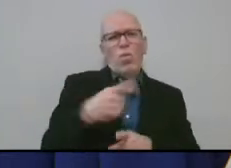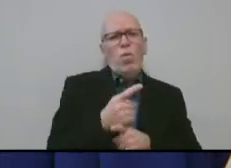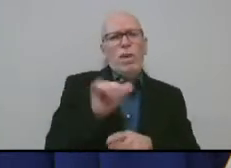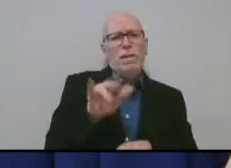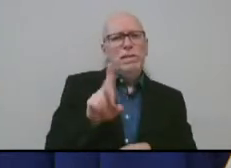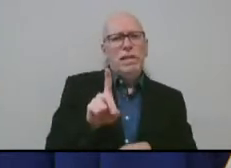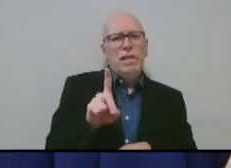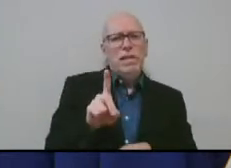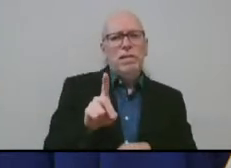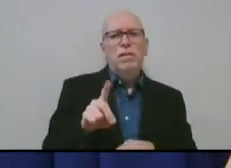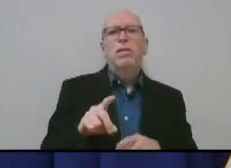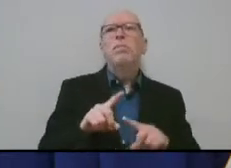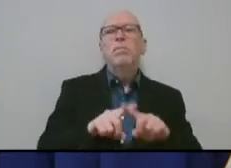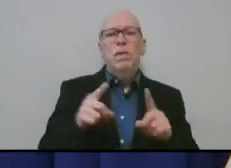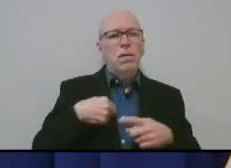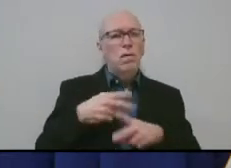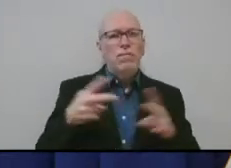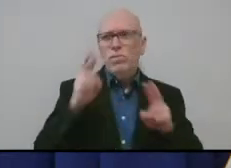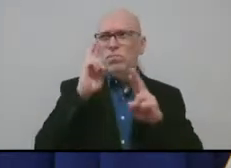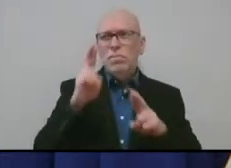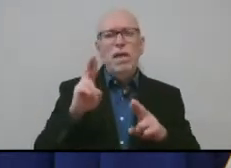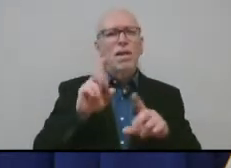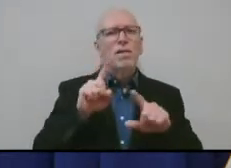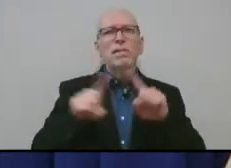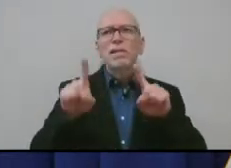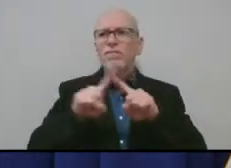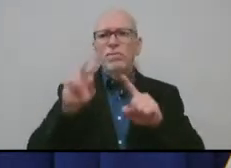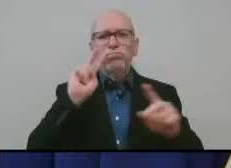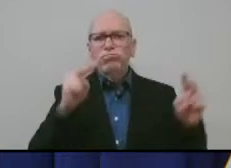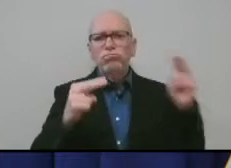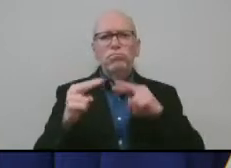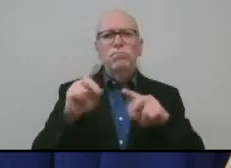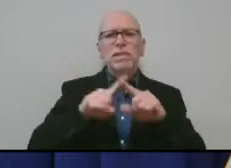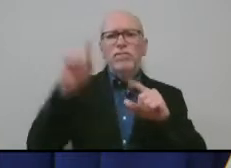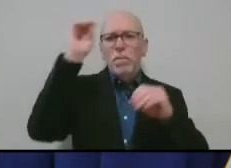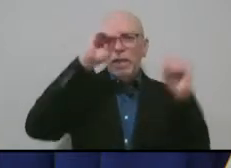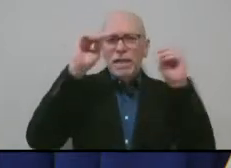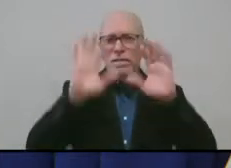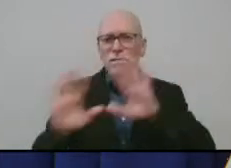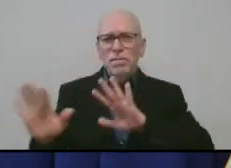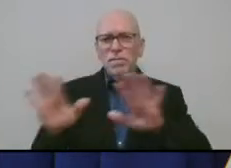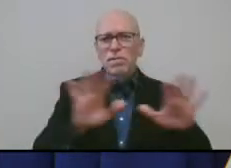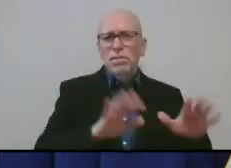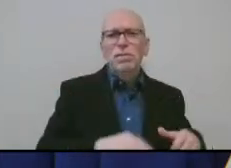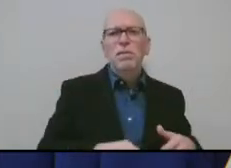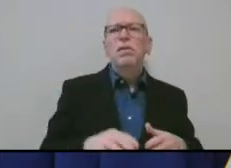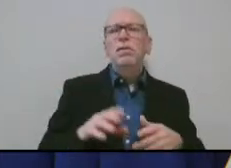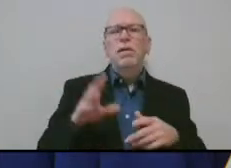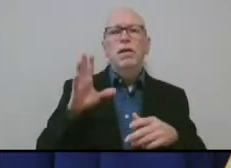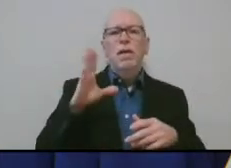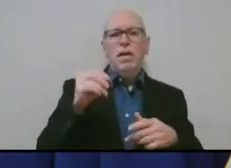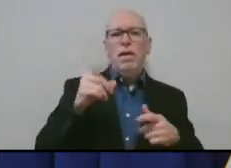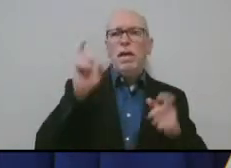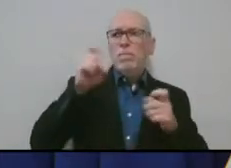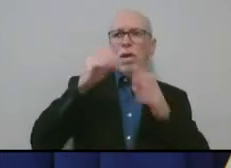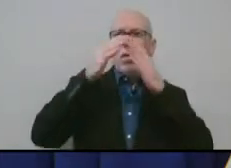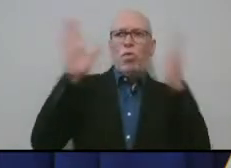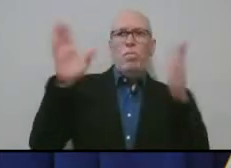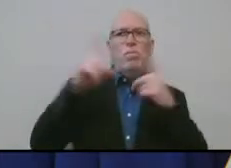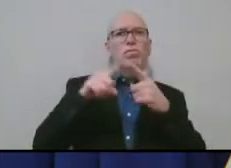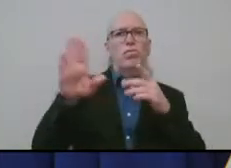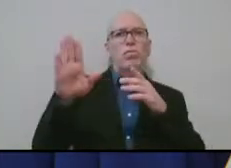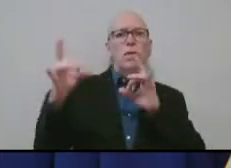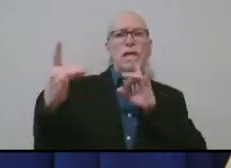Indiana. I'm very respectful of that and very open to their input,